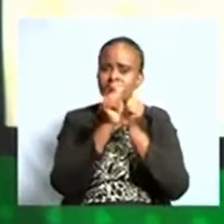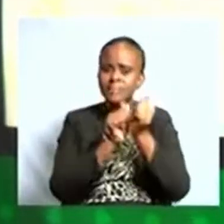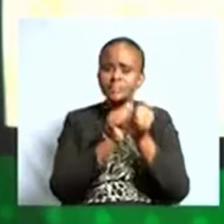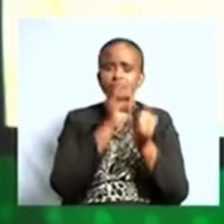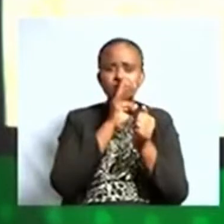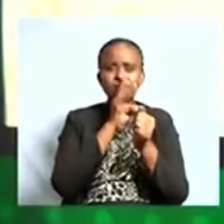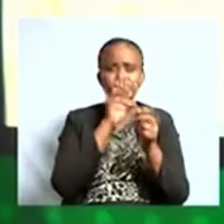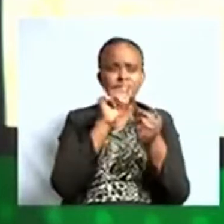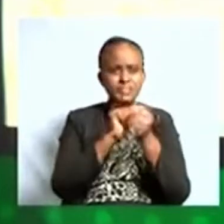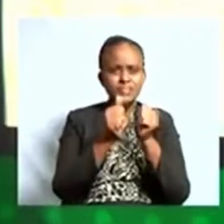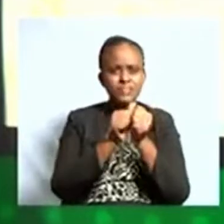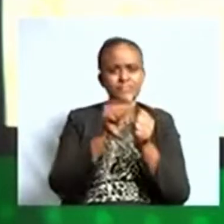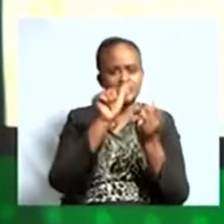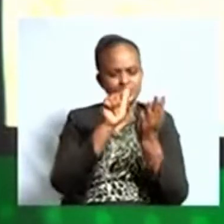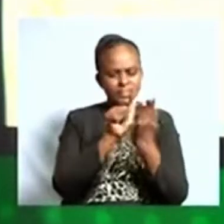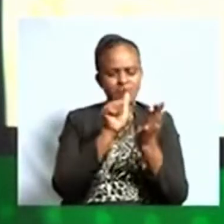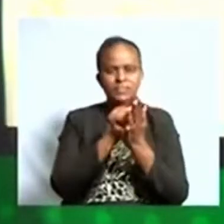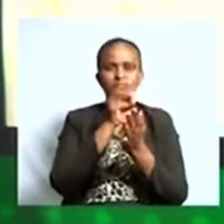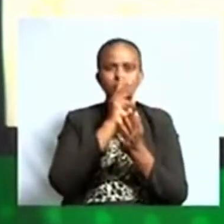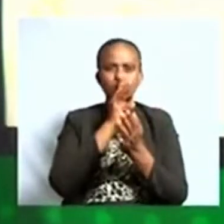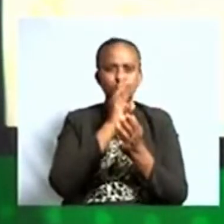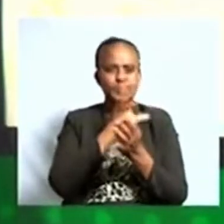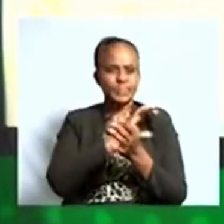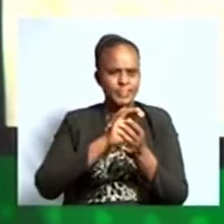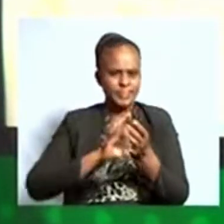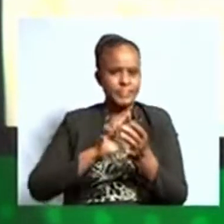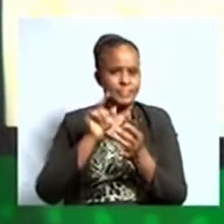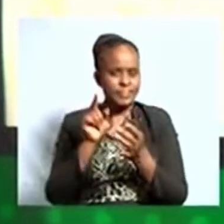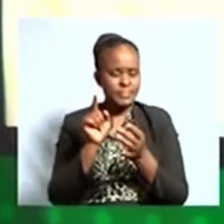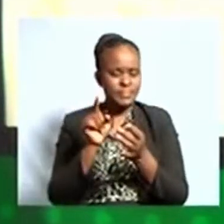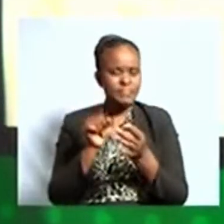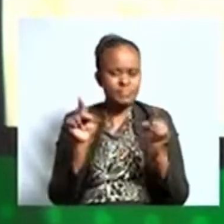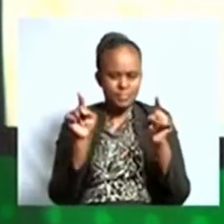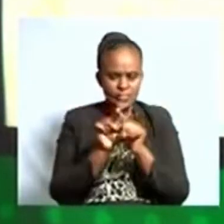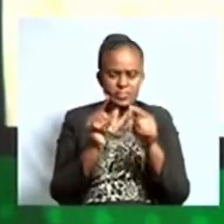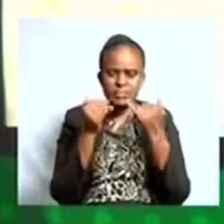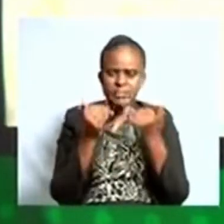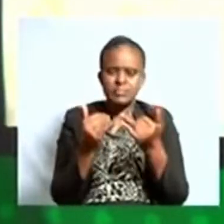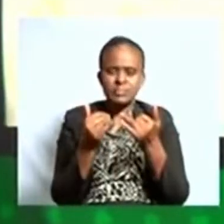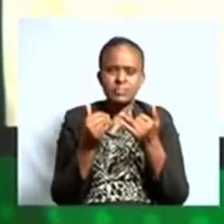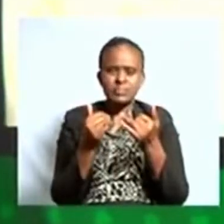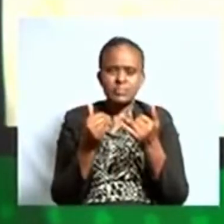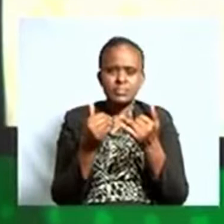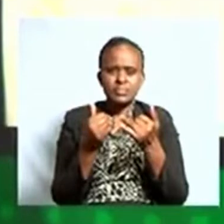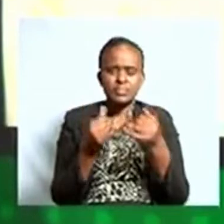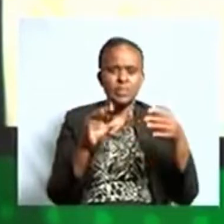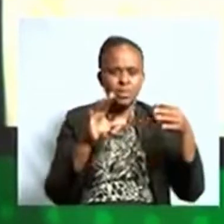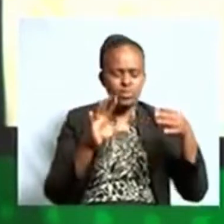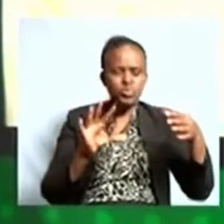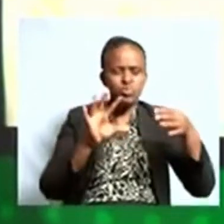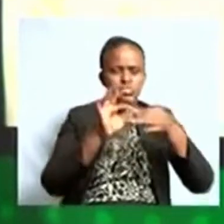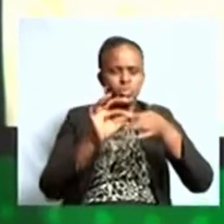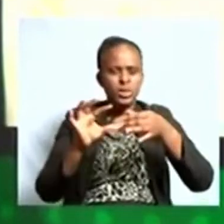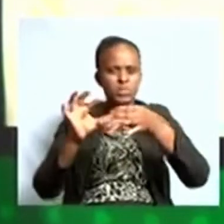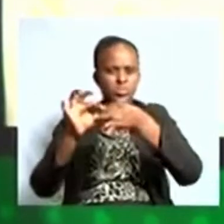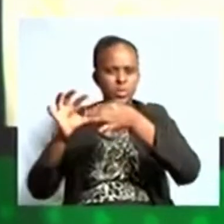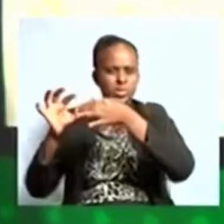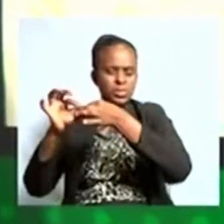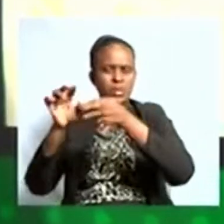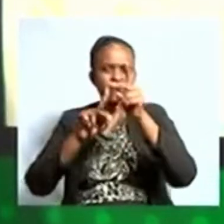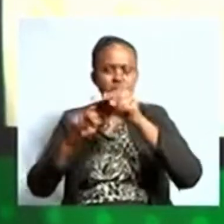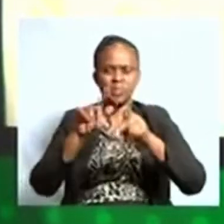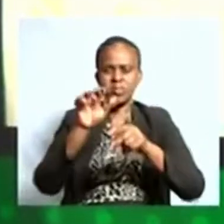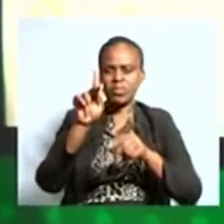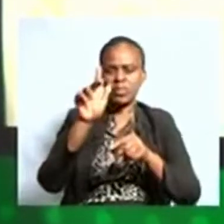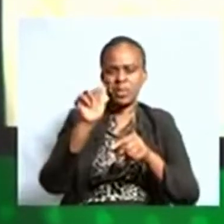issues. Lusaka Water Supply and Sanitation Company is currently connecting the people of